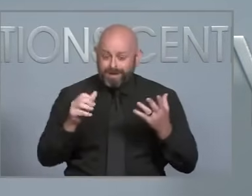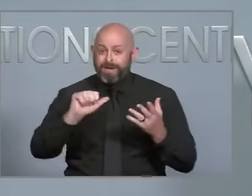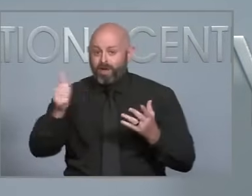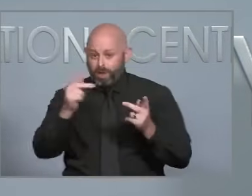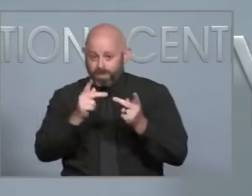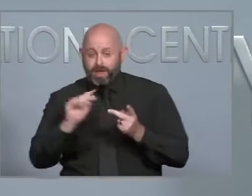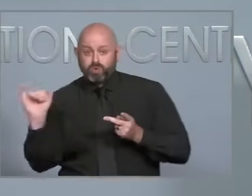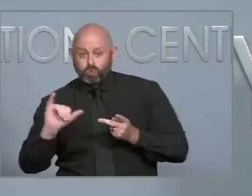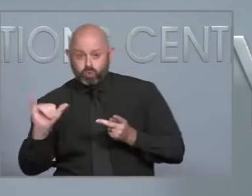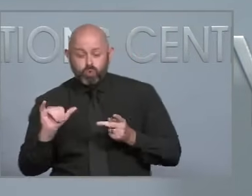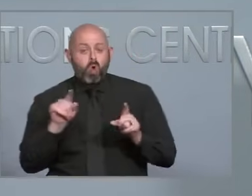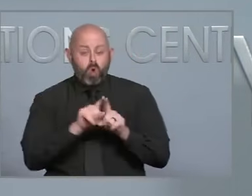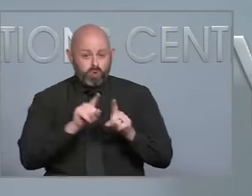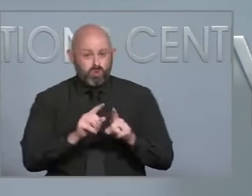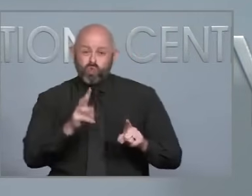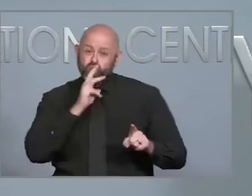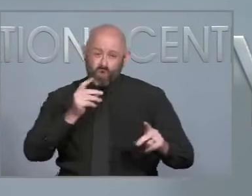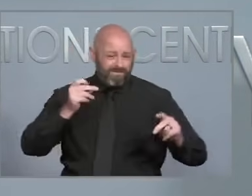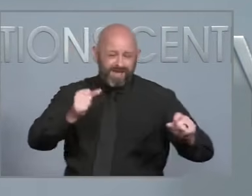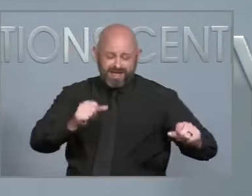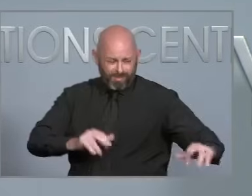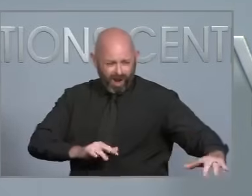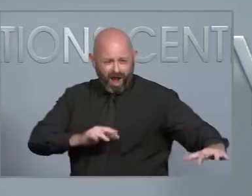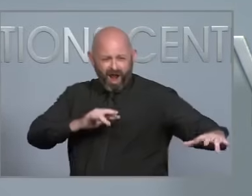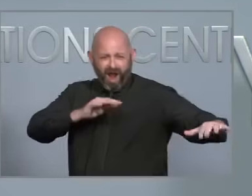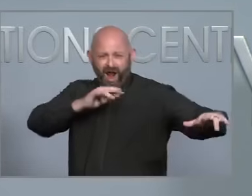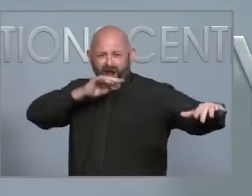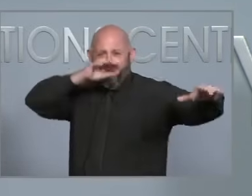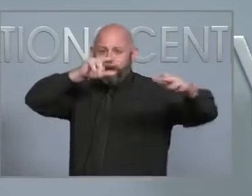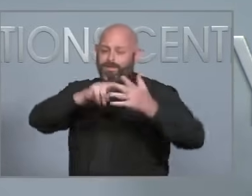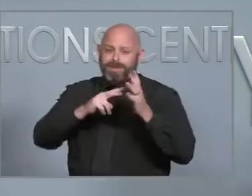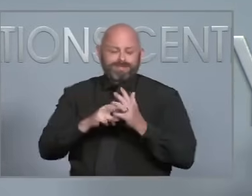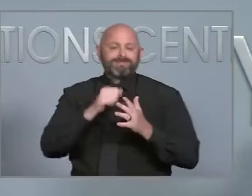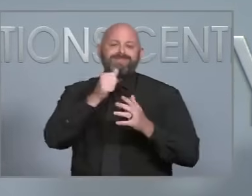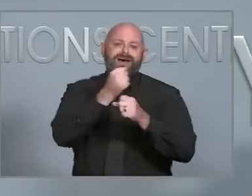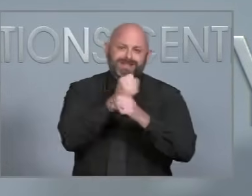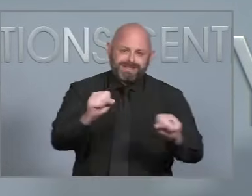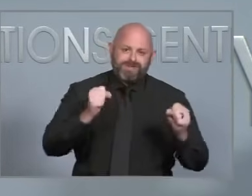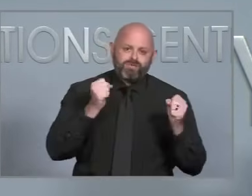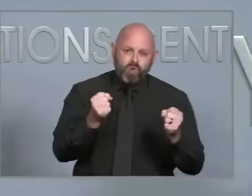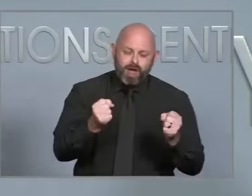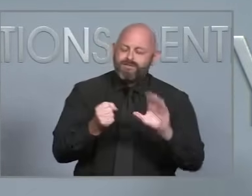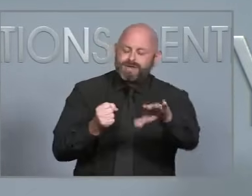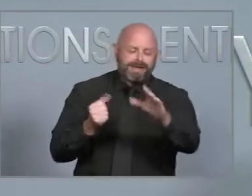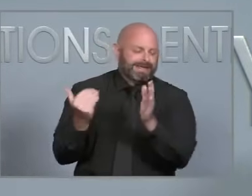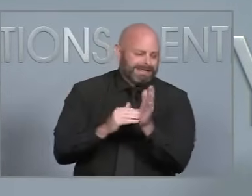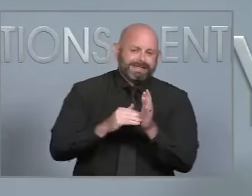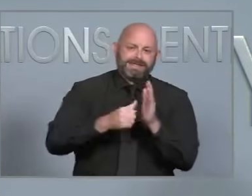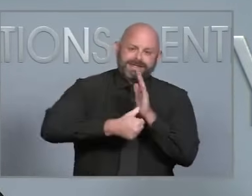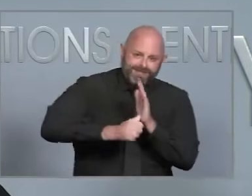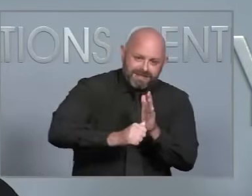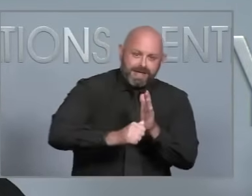changing circumstance. So again, I'd just like to echo, if you don't have to drive, please don't.